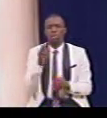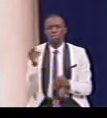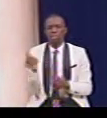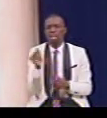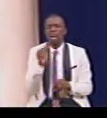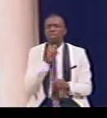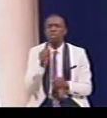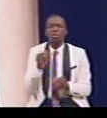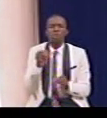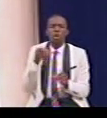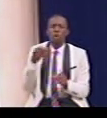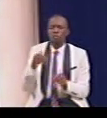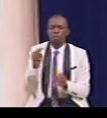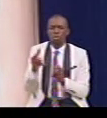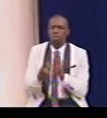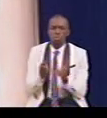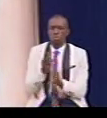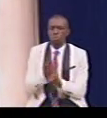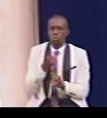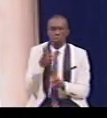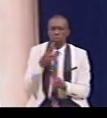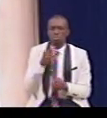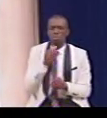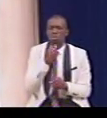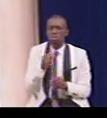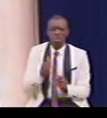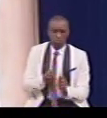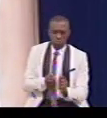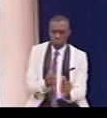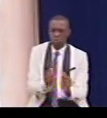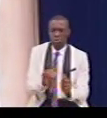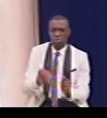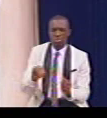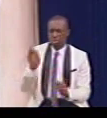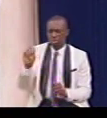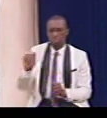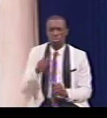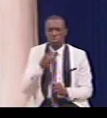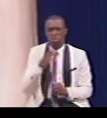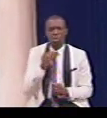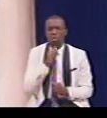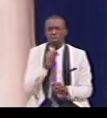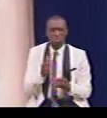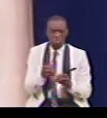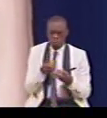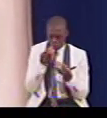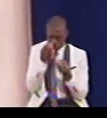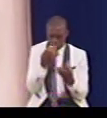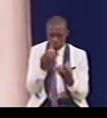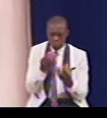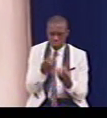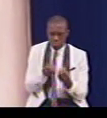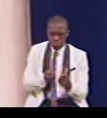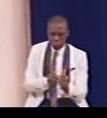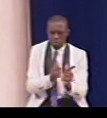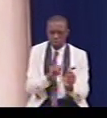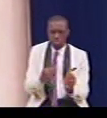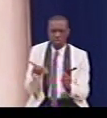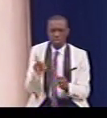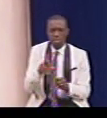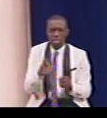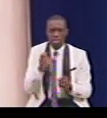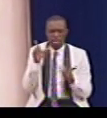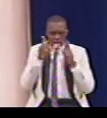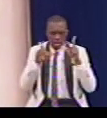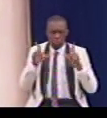you're not copying them you're not copying their style you're not copying their language you're not copying their a waywardness we are not copying